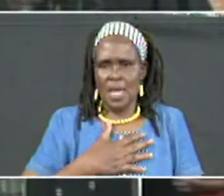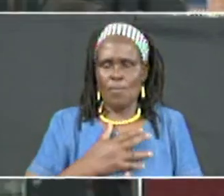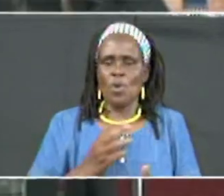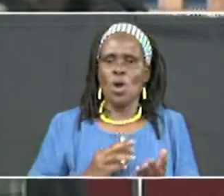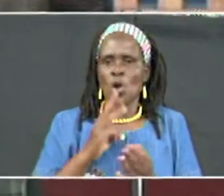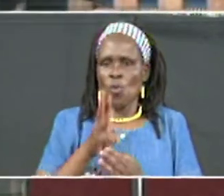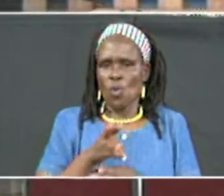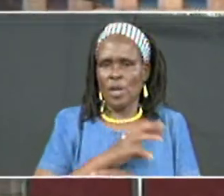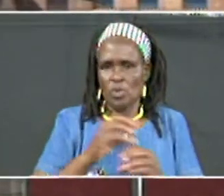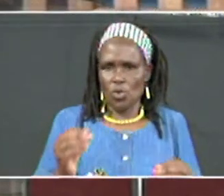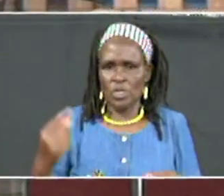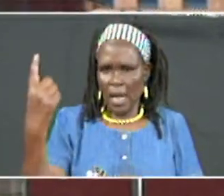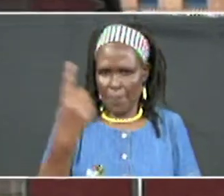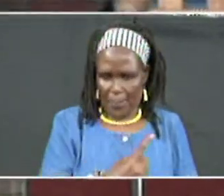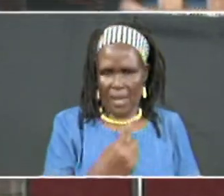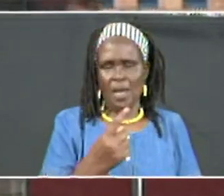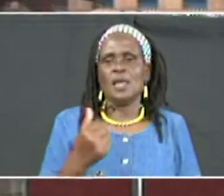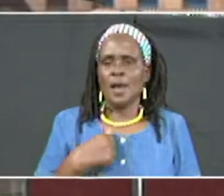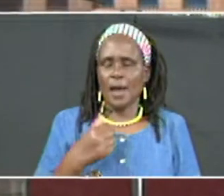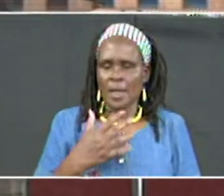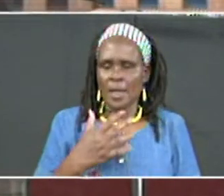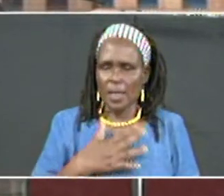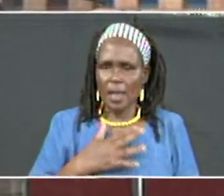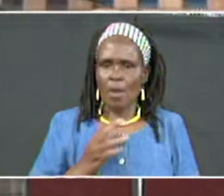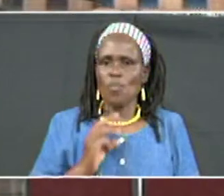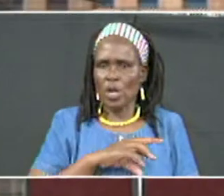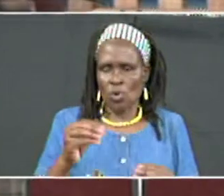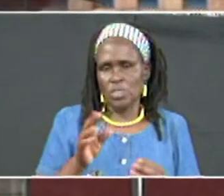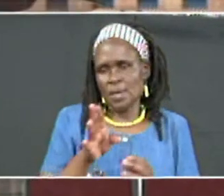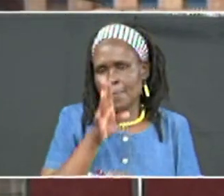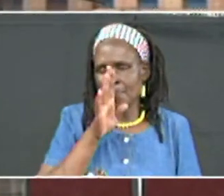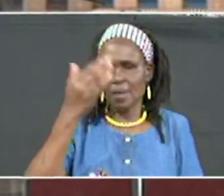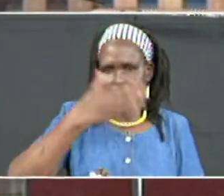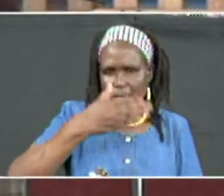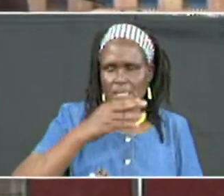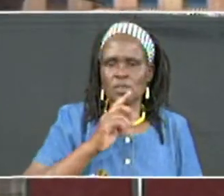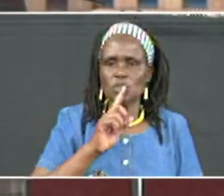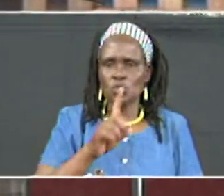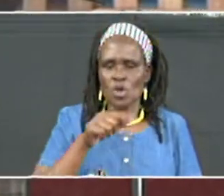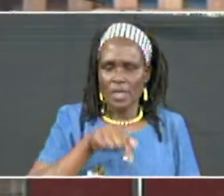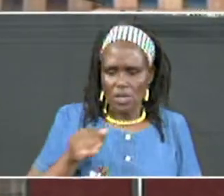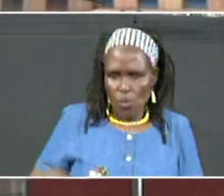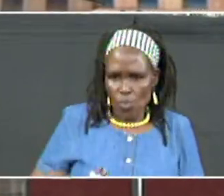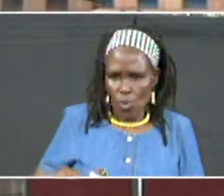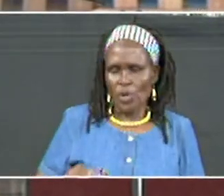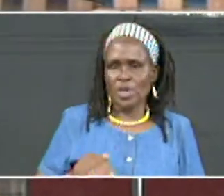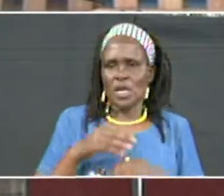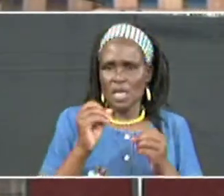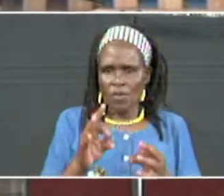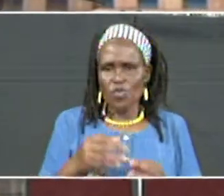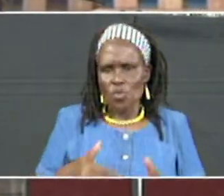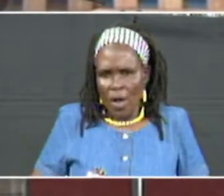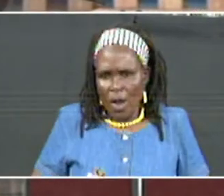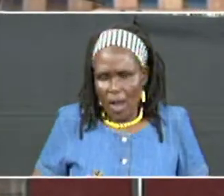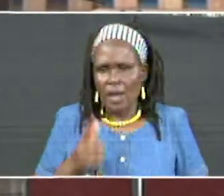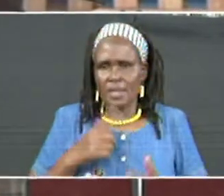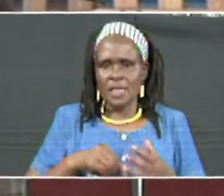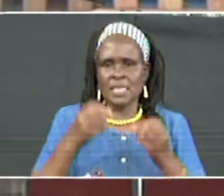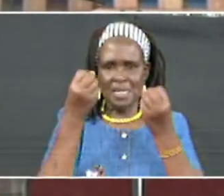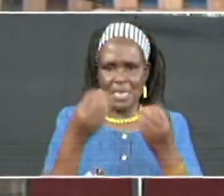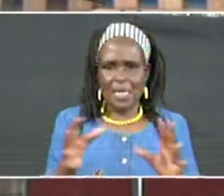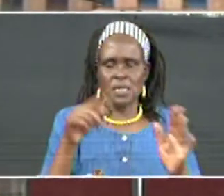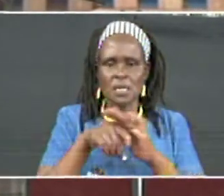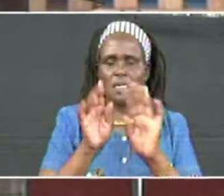not appear, I am will not be present. And so this morning, do you have a hunger that nothing in this world can